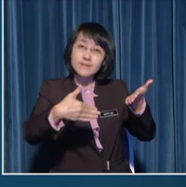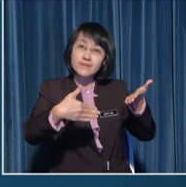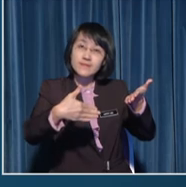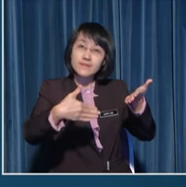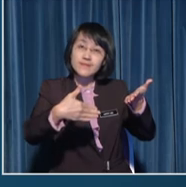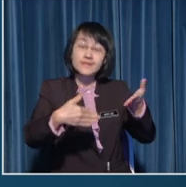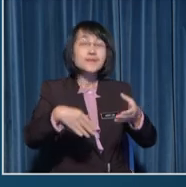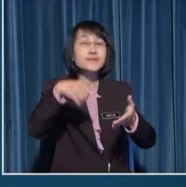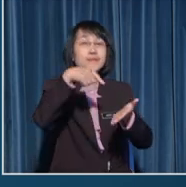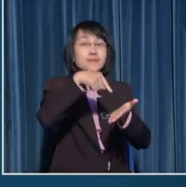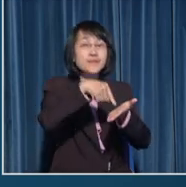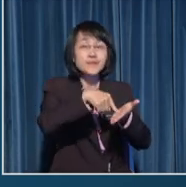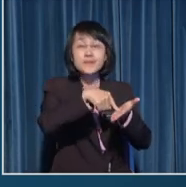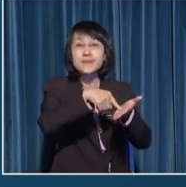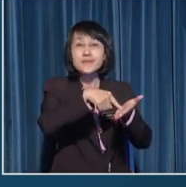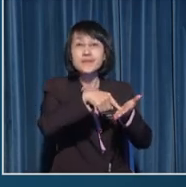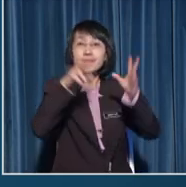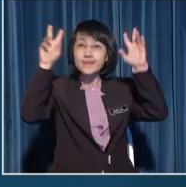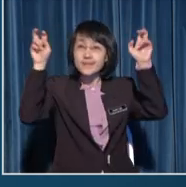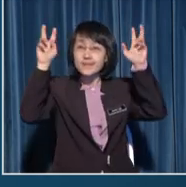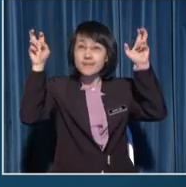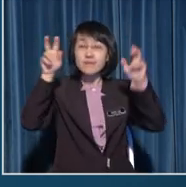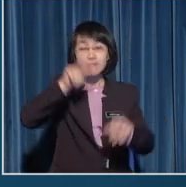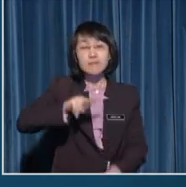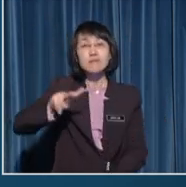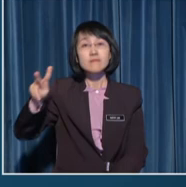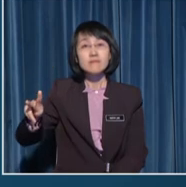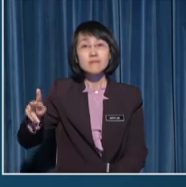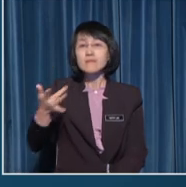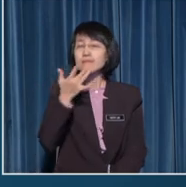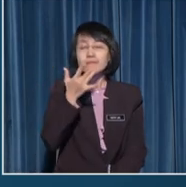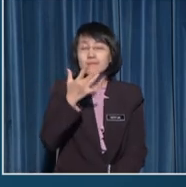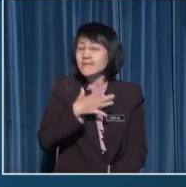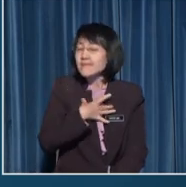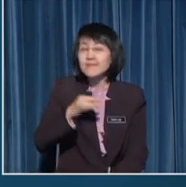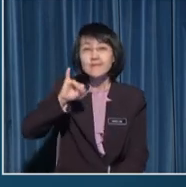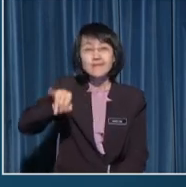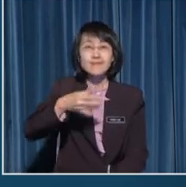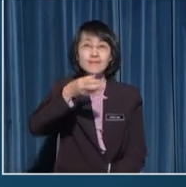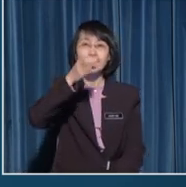In this case, the title is Pupils' Favorite Juices.